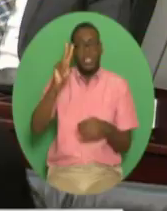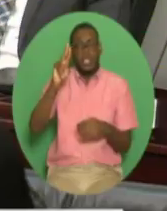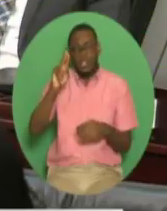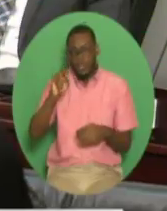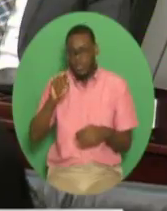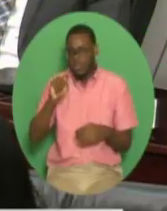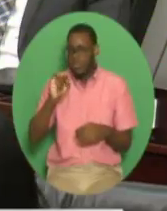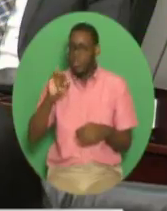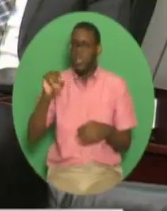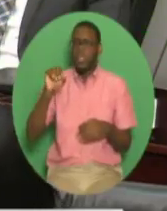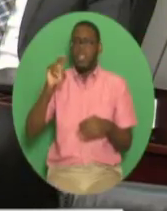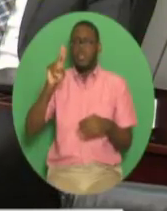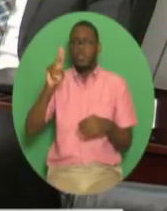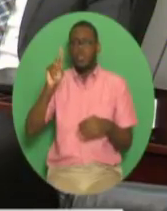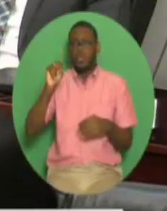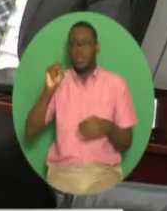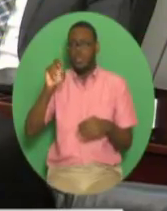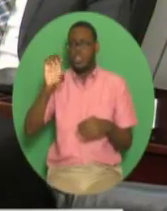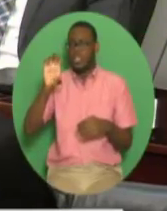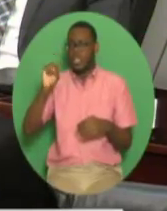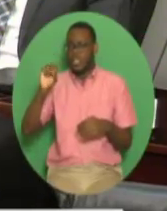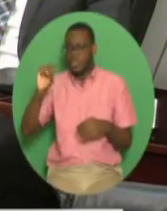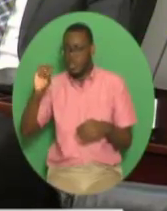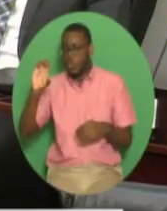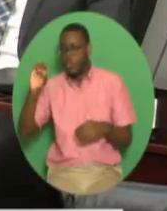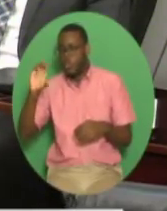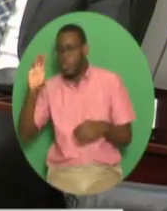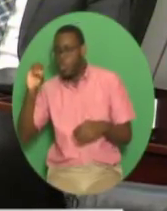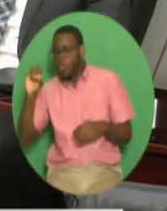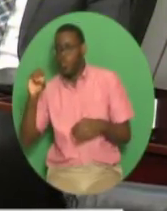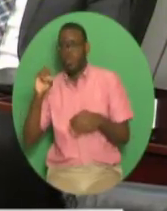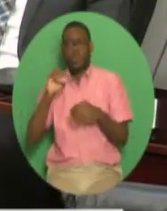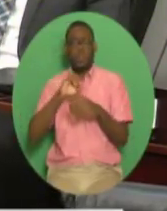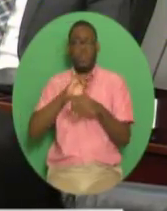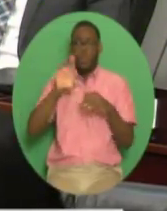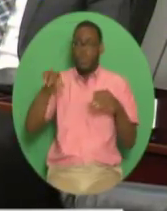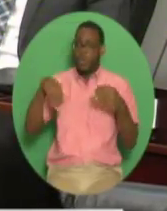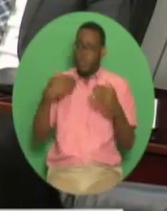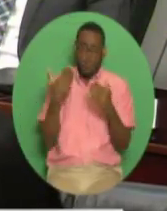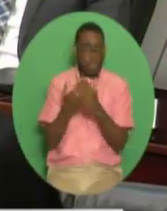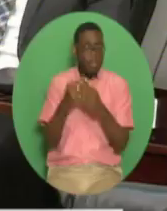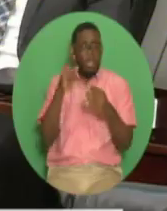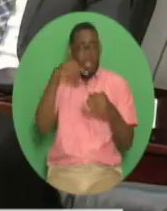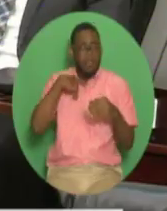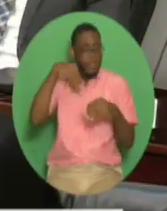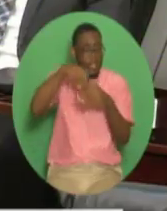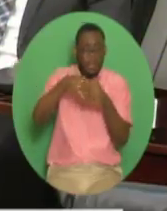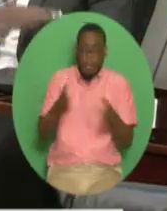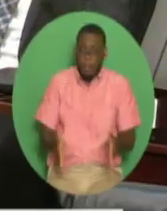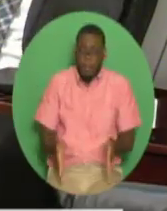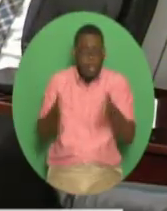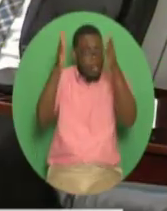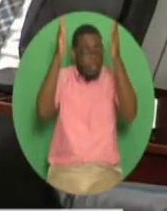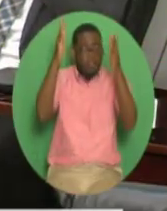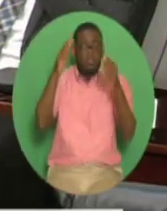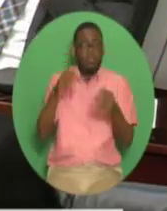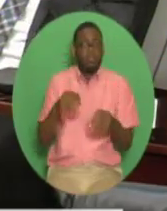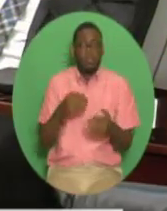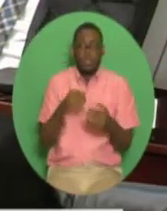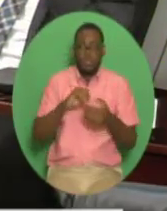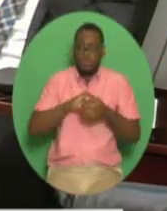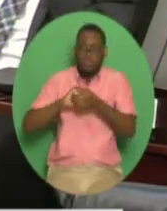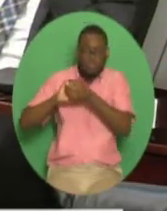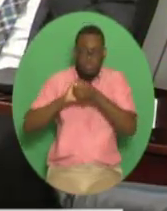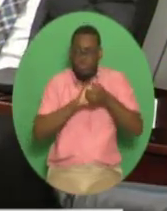UNESCO. And this has allowed us to foster a harmonious and inclusive